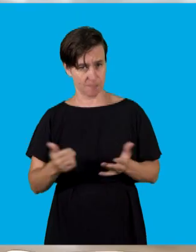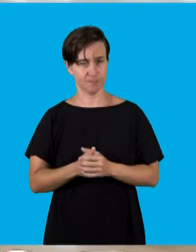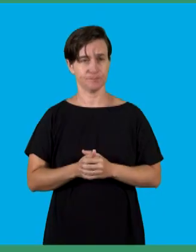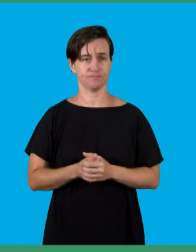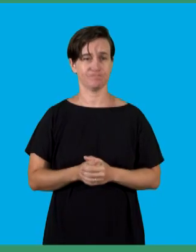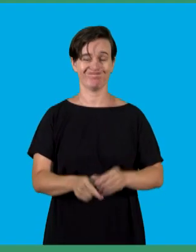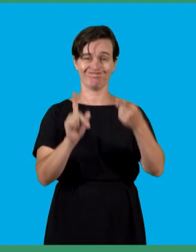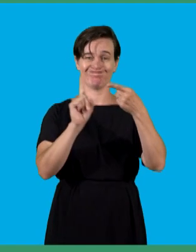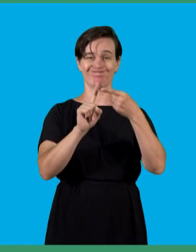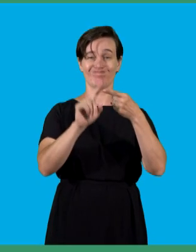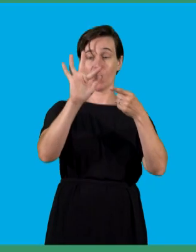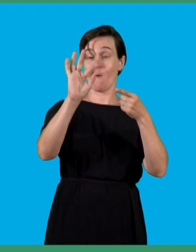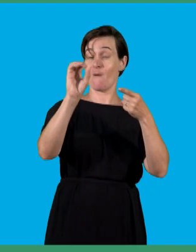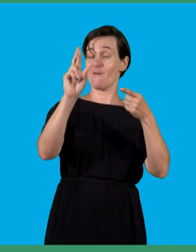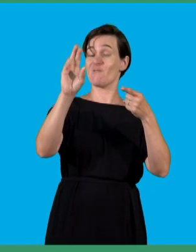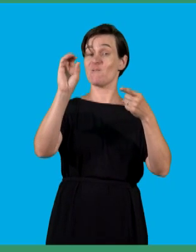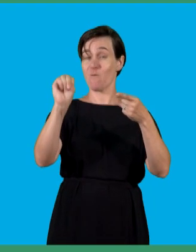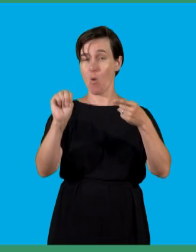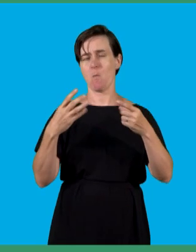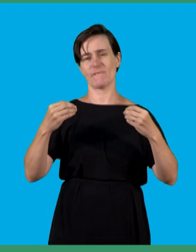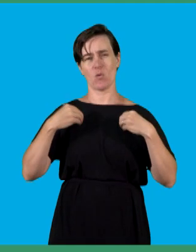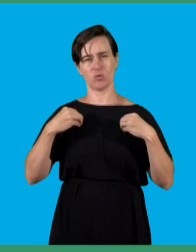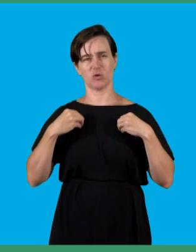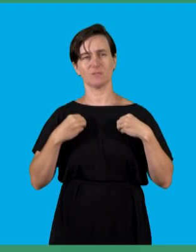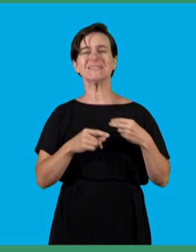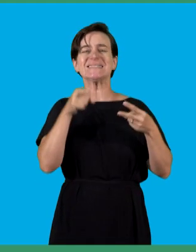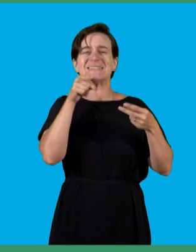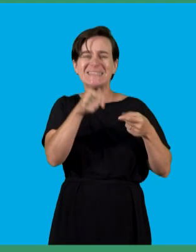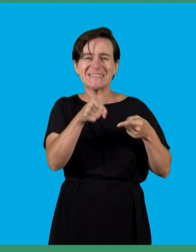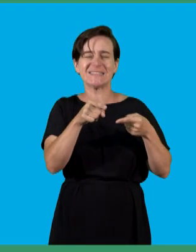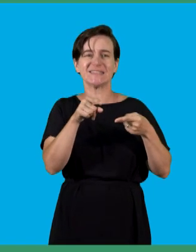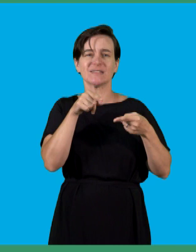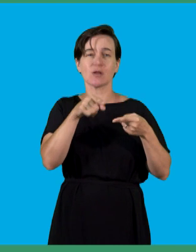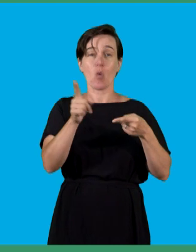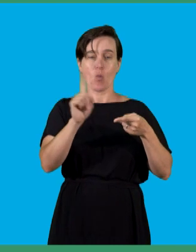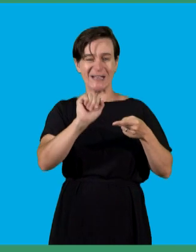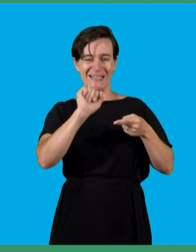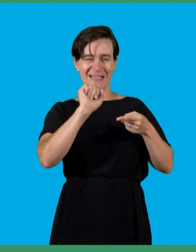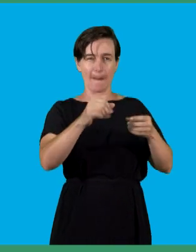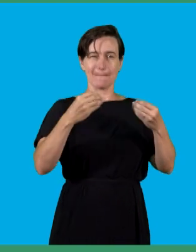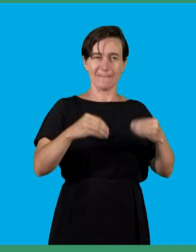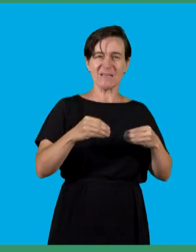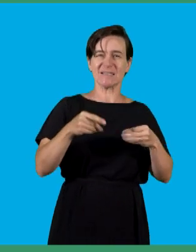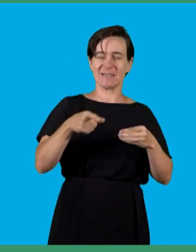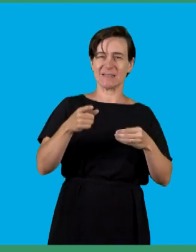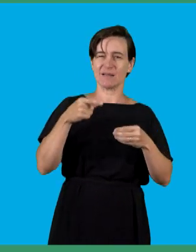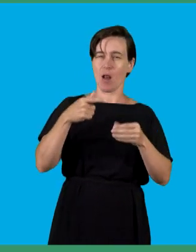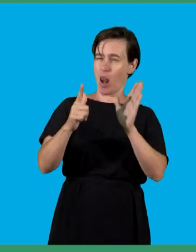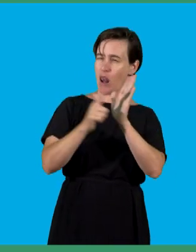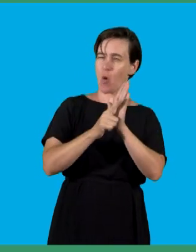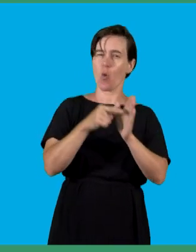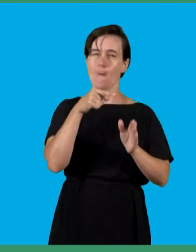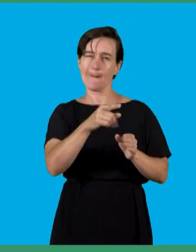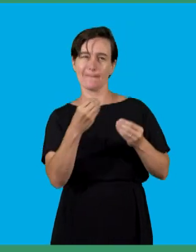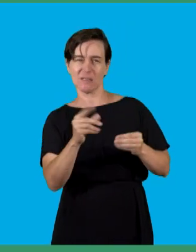lesson. Form of ownership is the term. It's the legal position of the business and the way it is